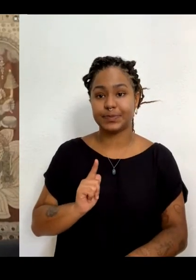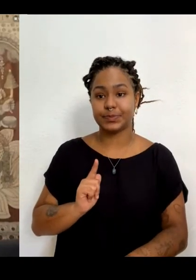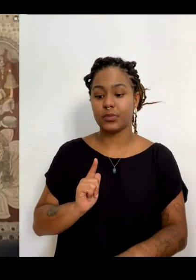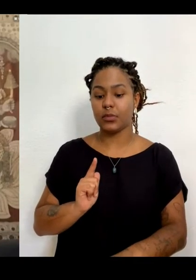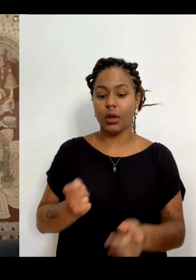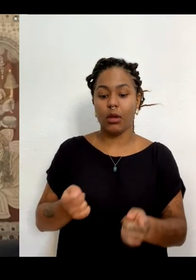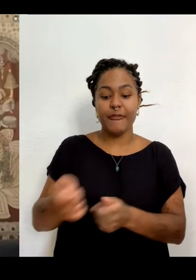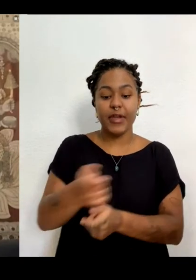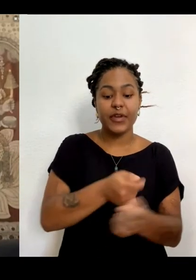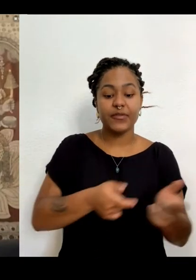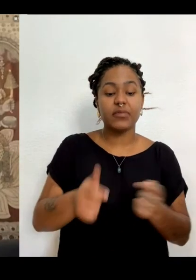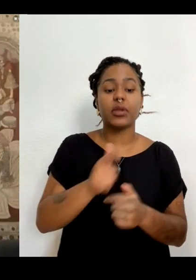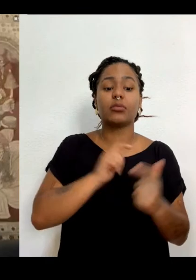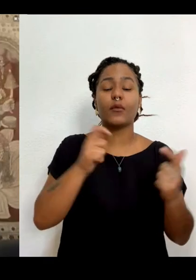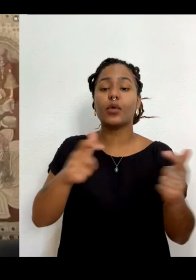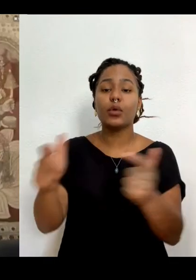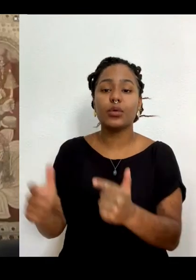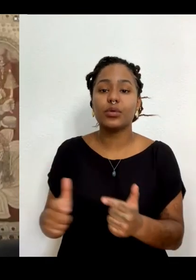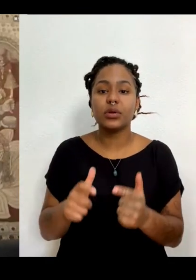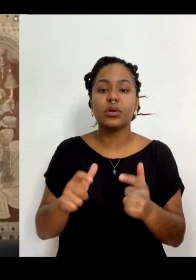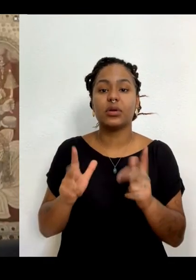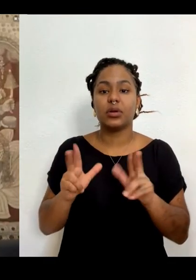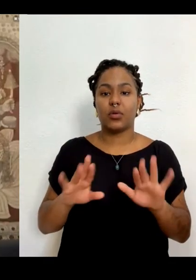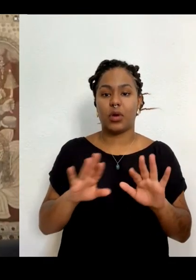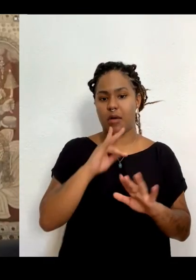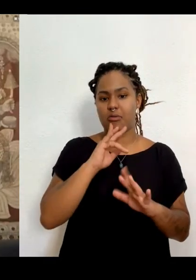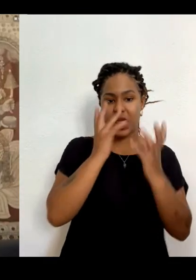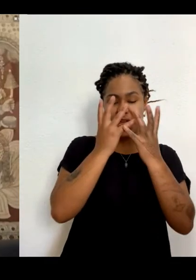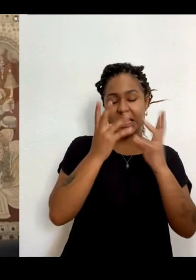as uh as equal beings